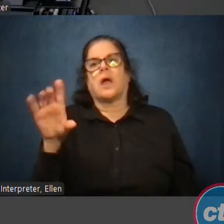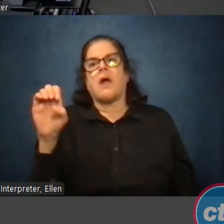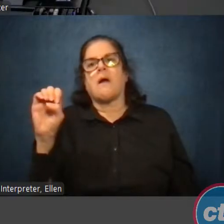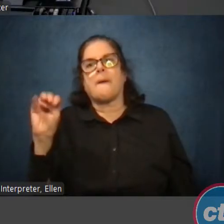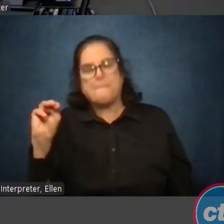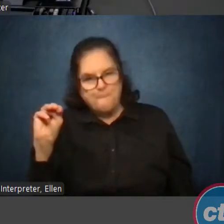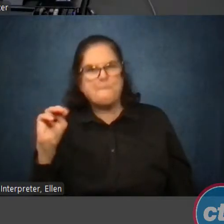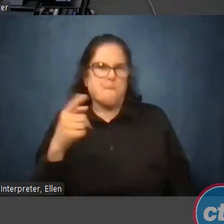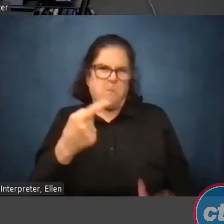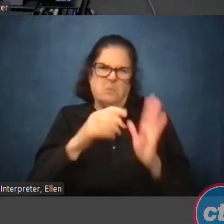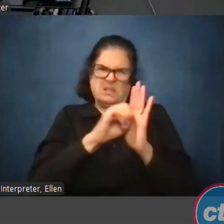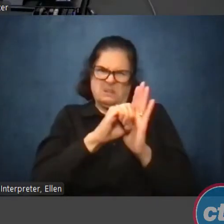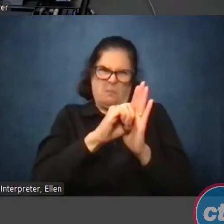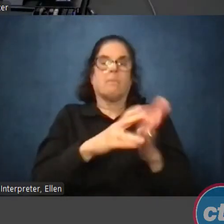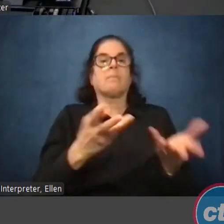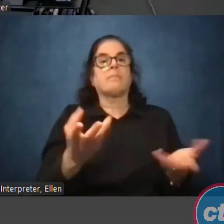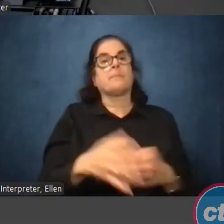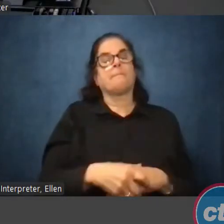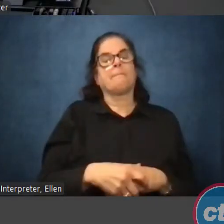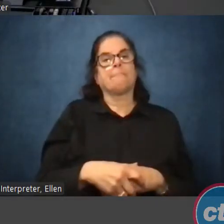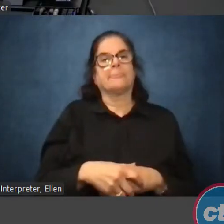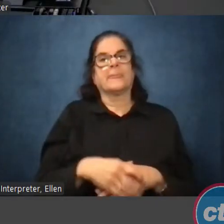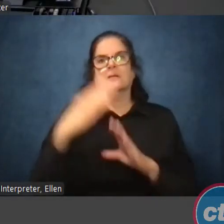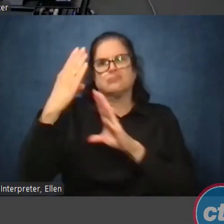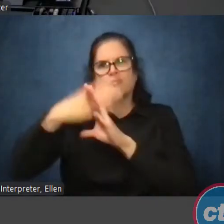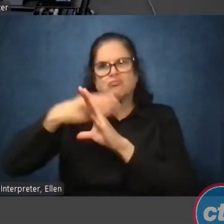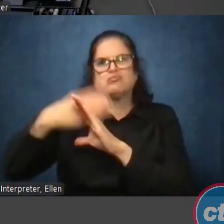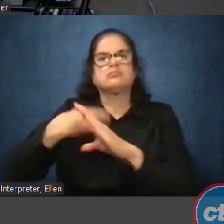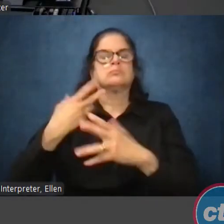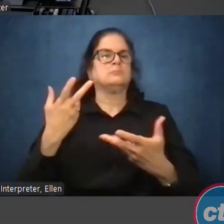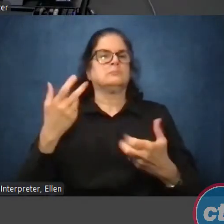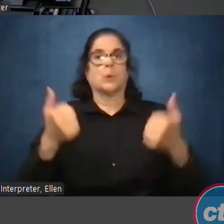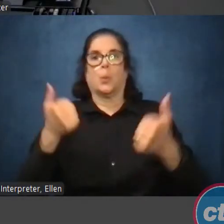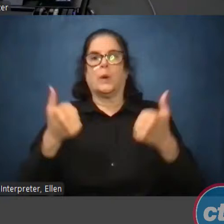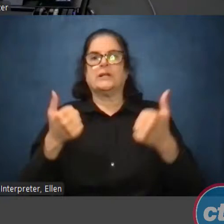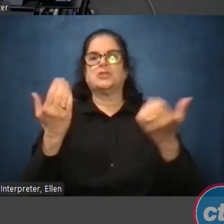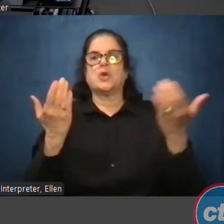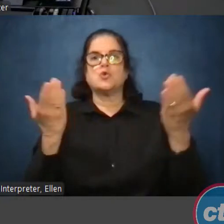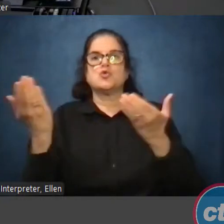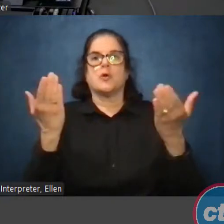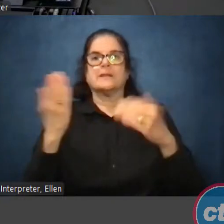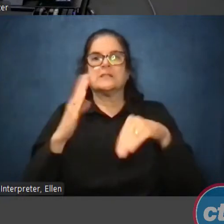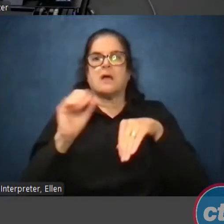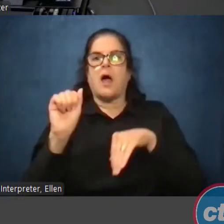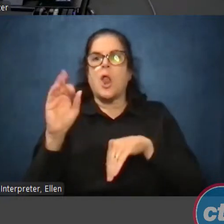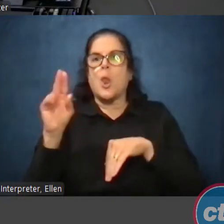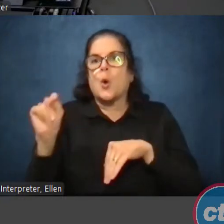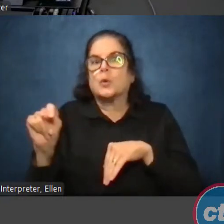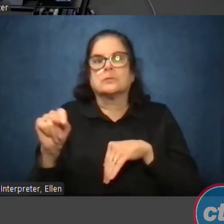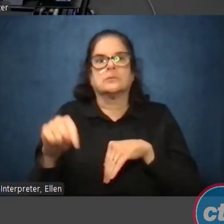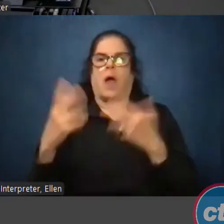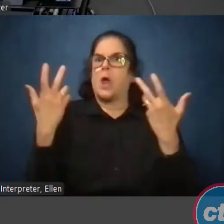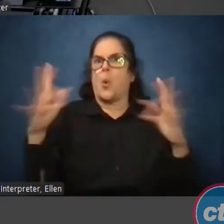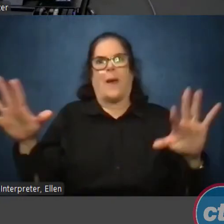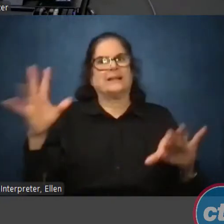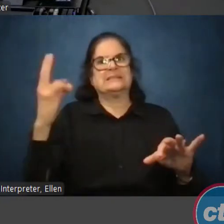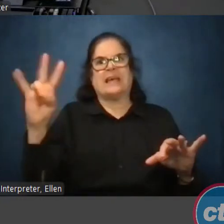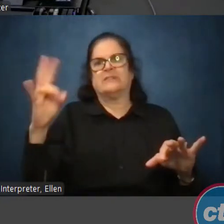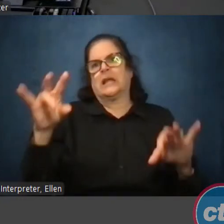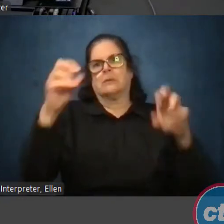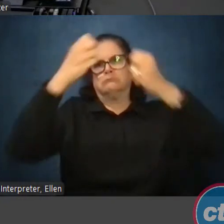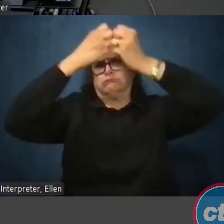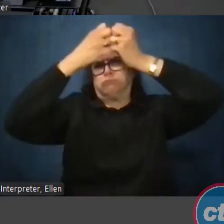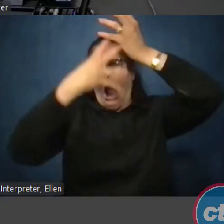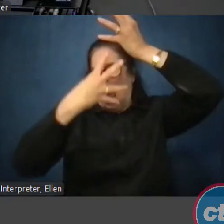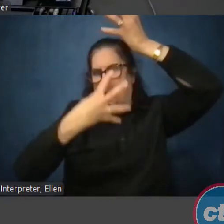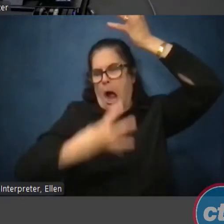for the specific route. We're still working out the details of which service alerts will appear on a sign. You don't want to have 17 different alerts because